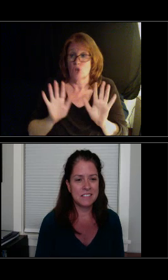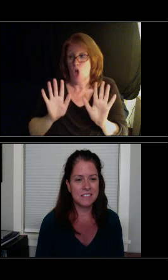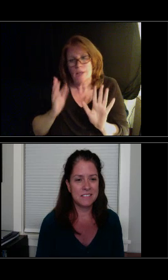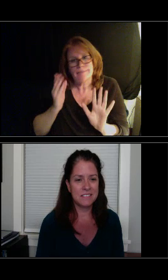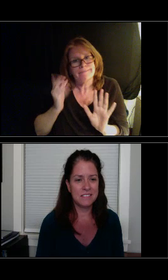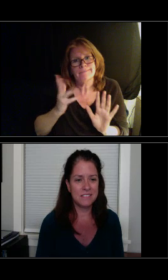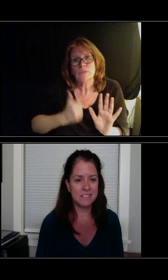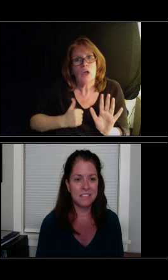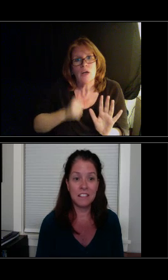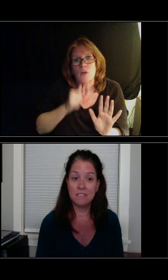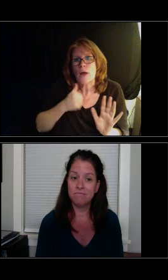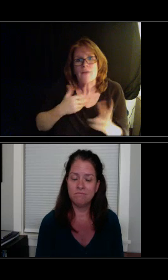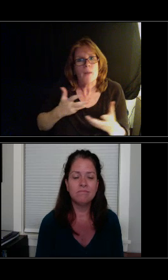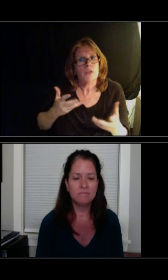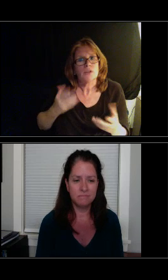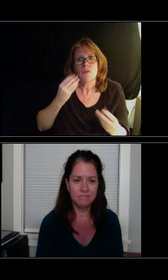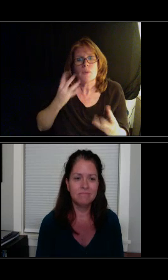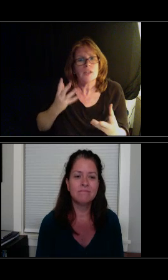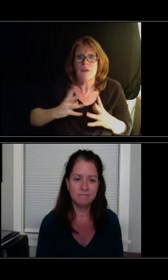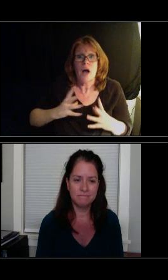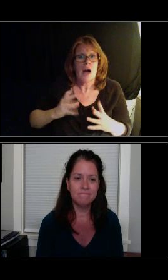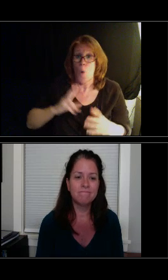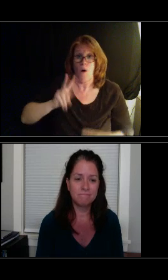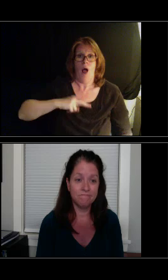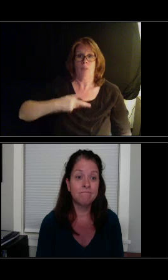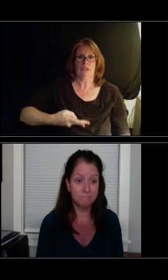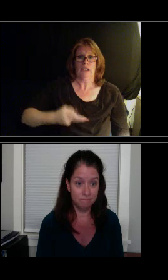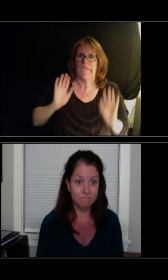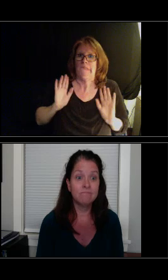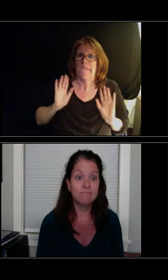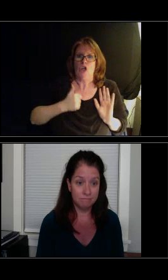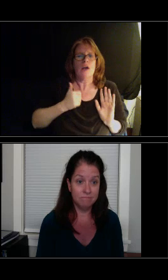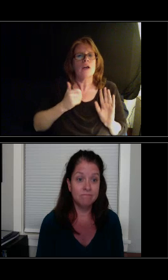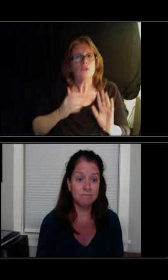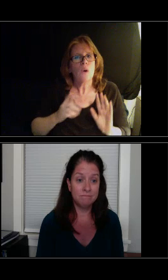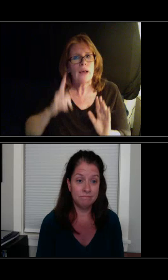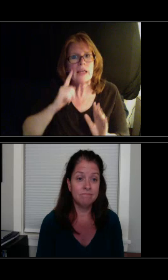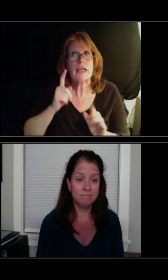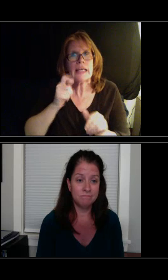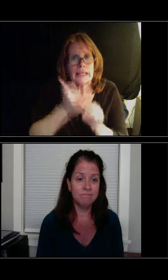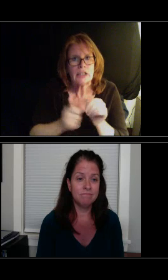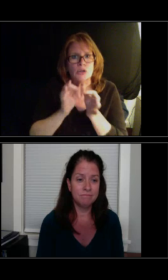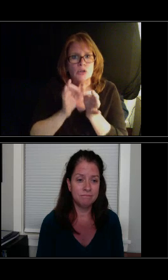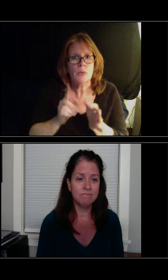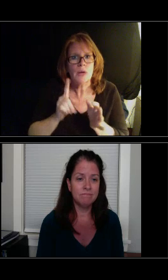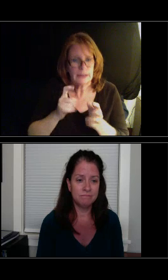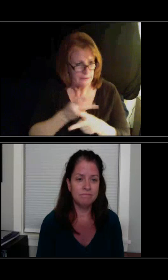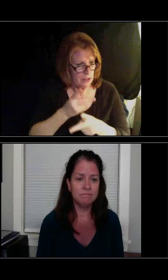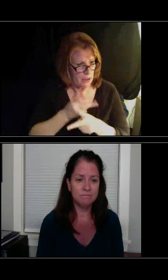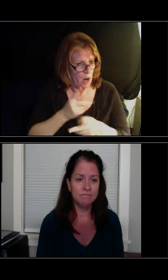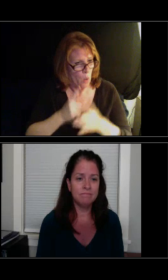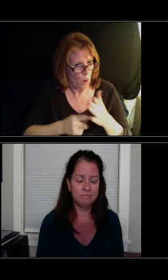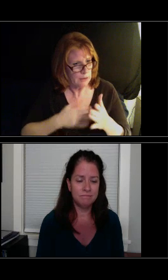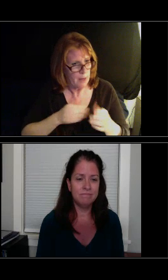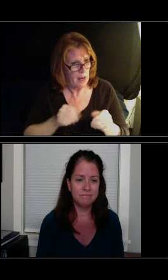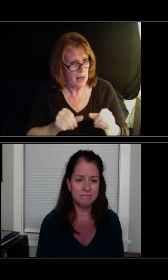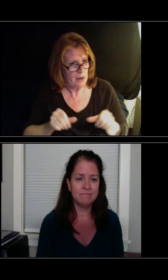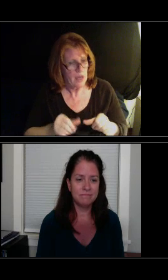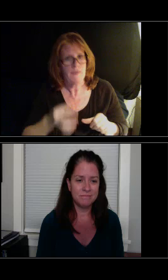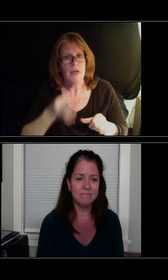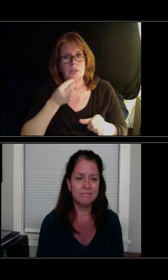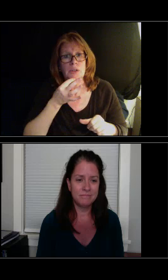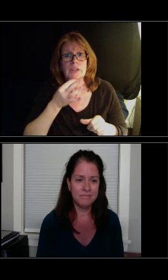I may know a lot about one area, and another interpreter might not have expertise in that same area, or vice versa, and that's fine. So each